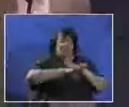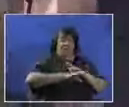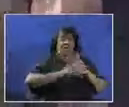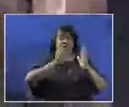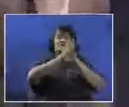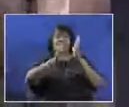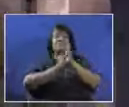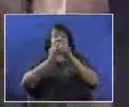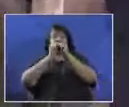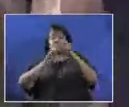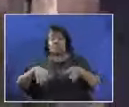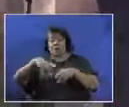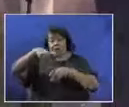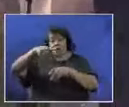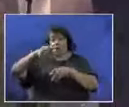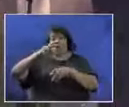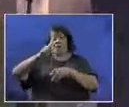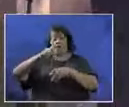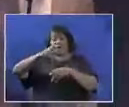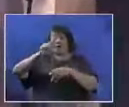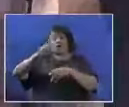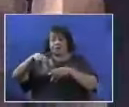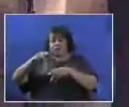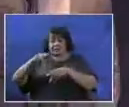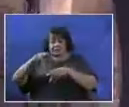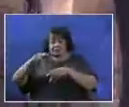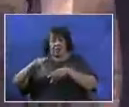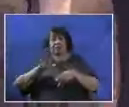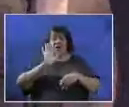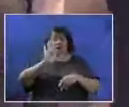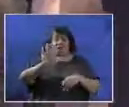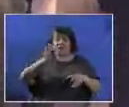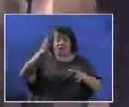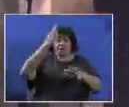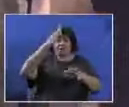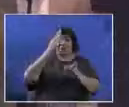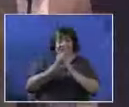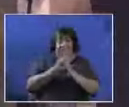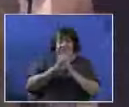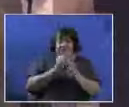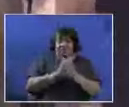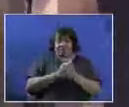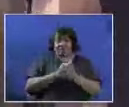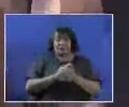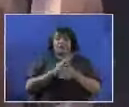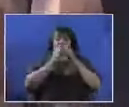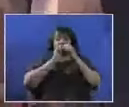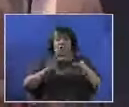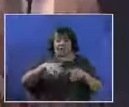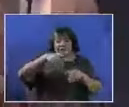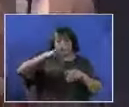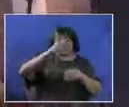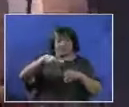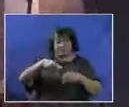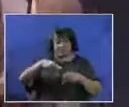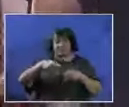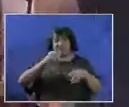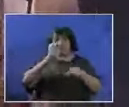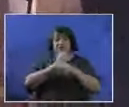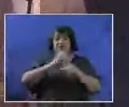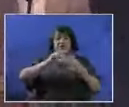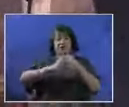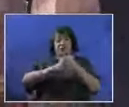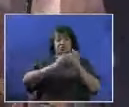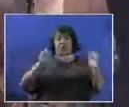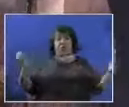the blessing pump. And you know what? Your faith is the blessing pump that gets